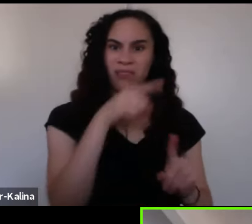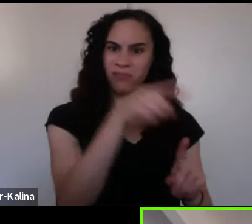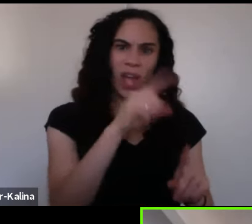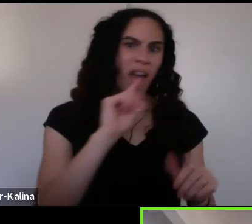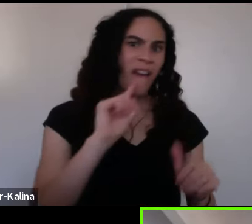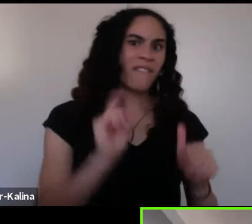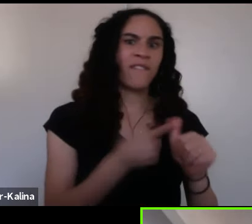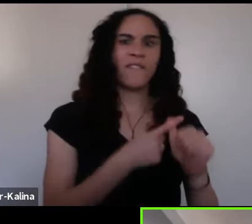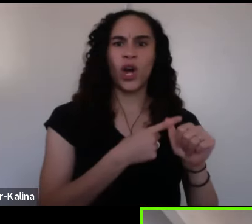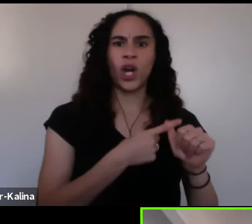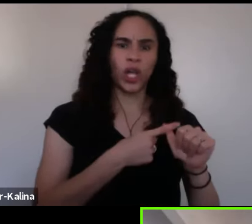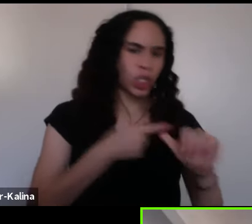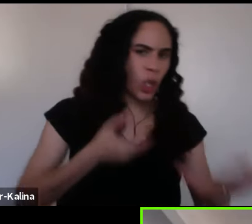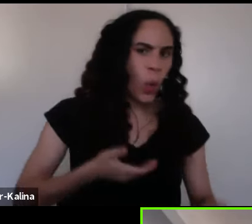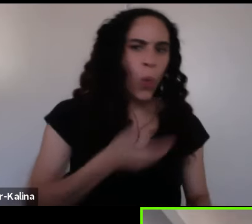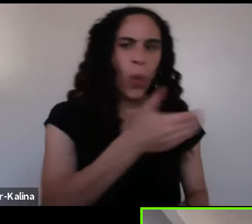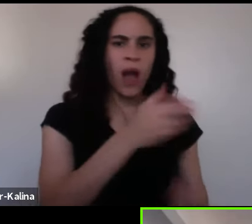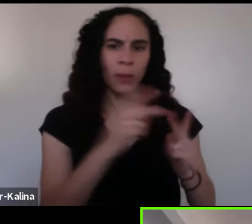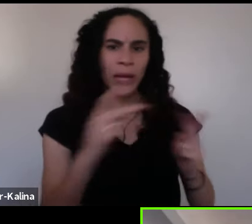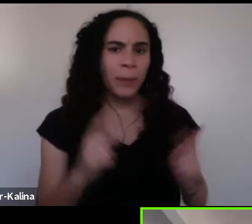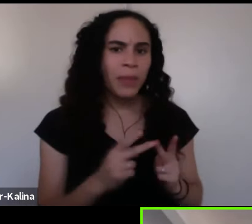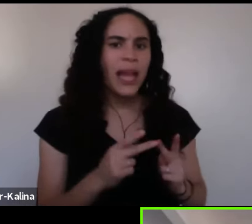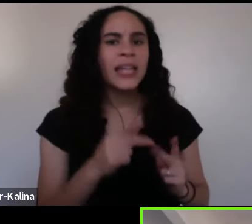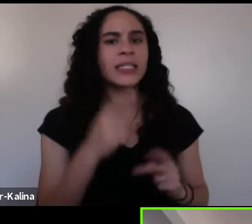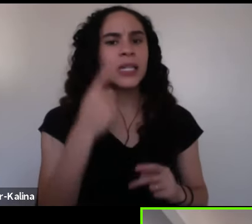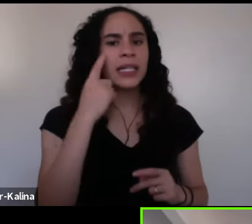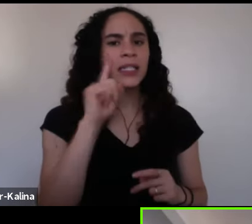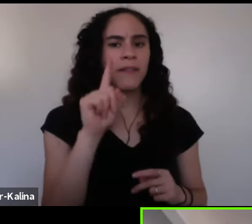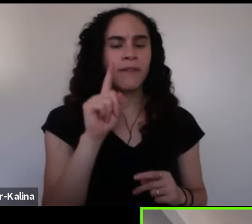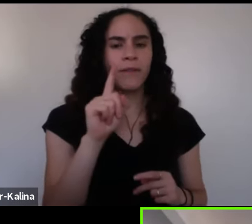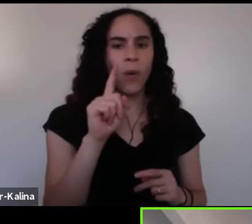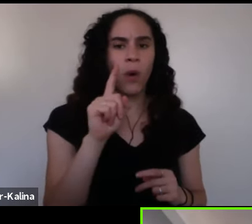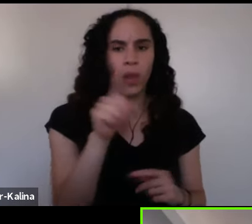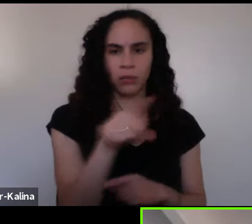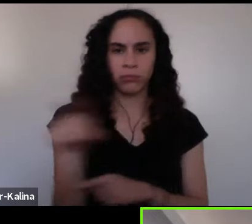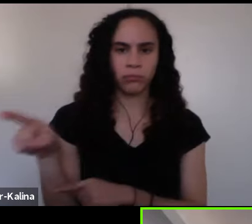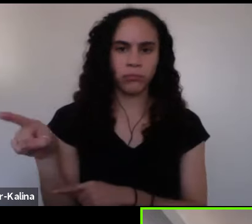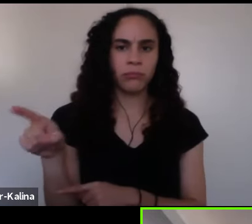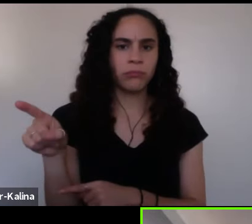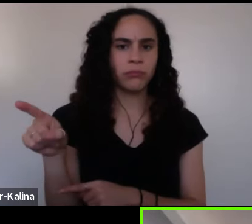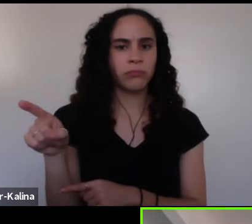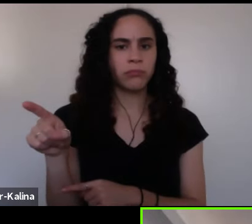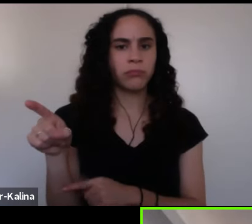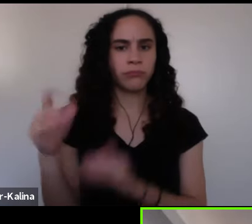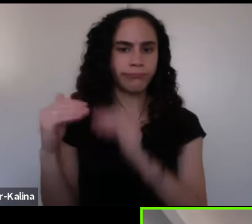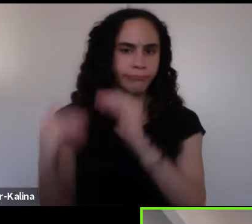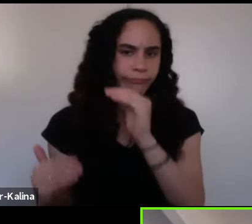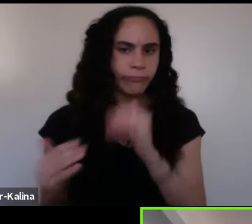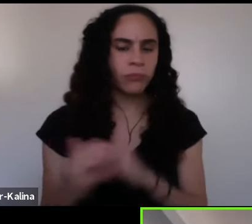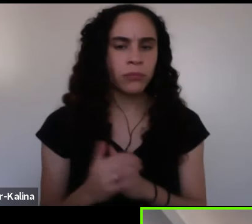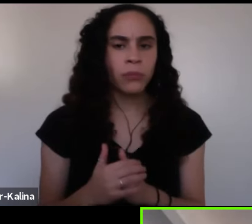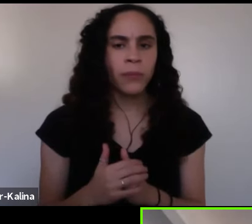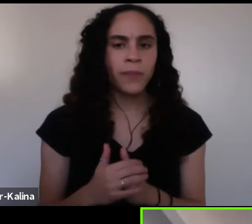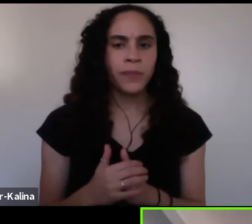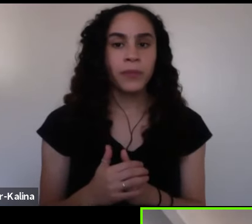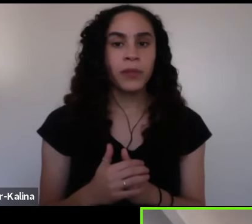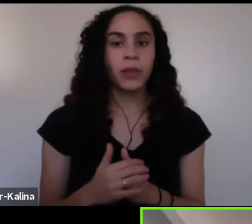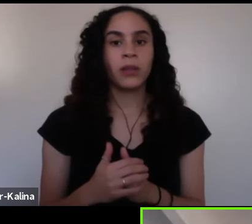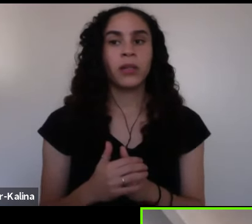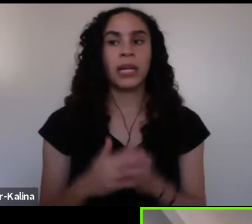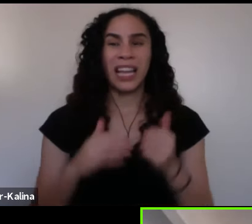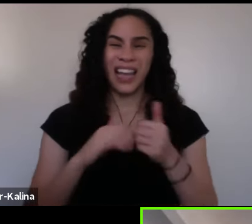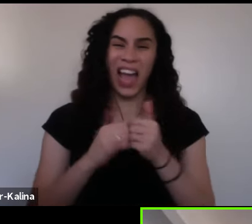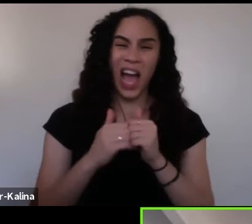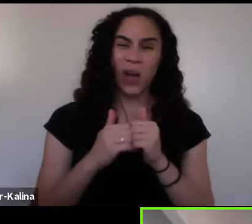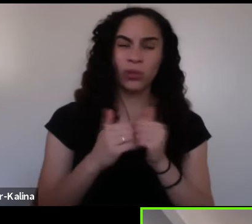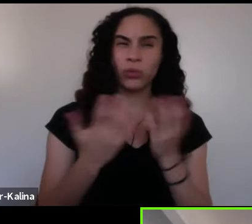welcoming places for people that are generally othered in other places. Far as positioning yourself,